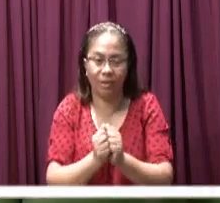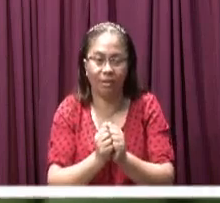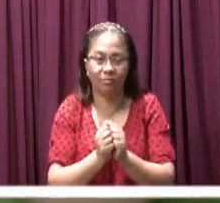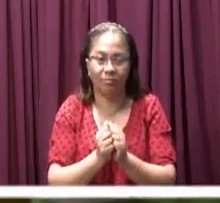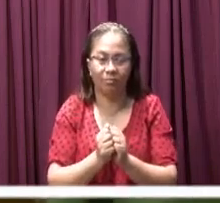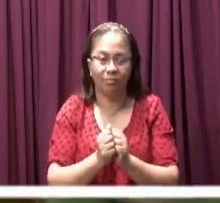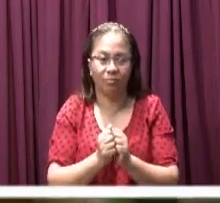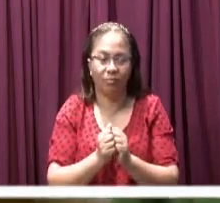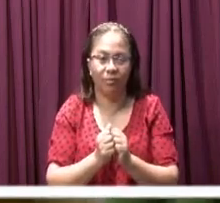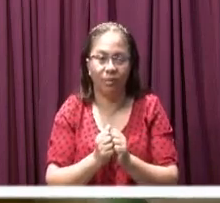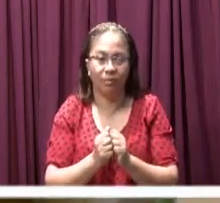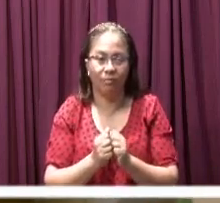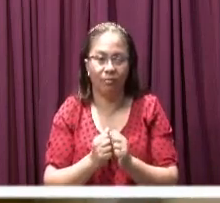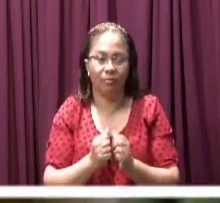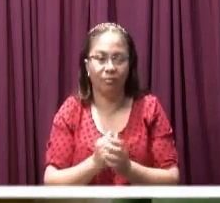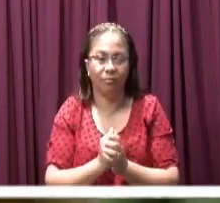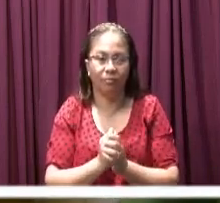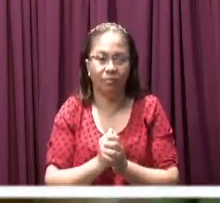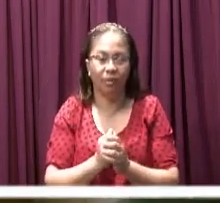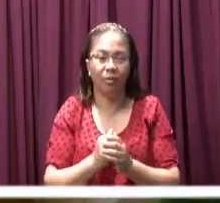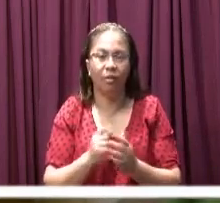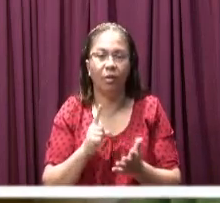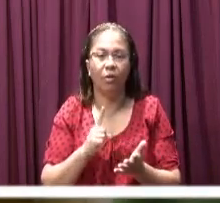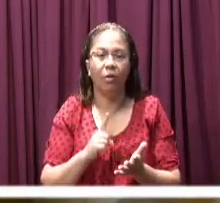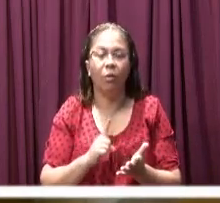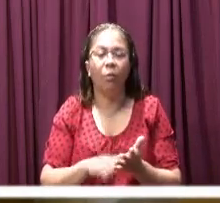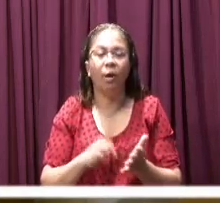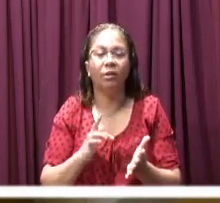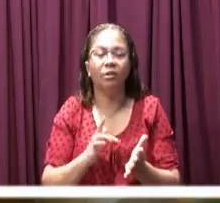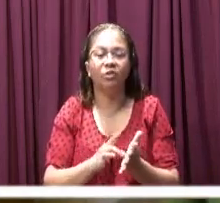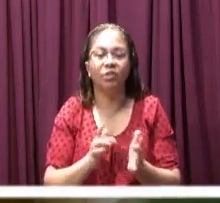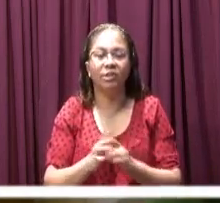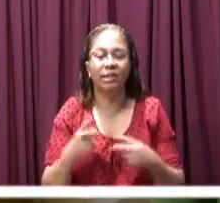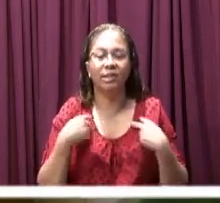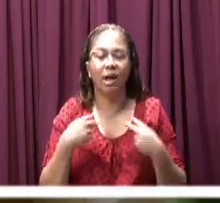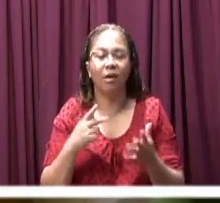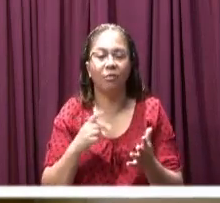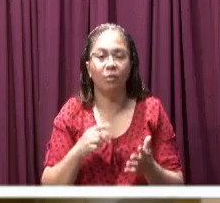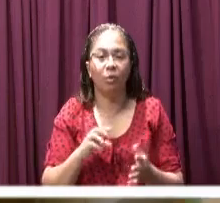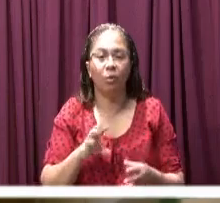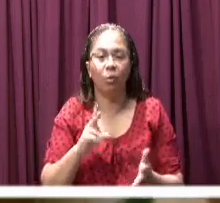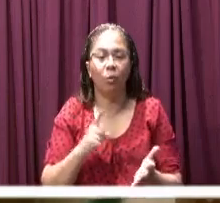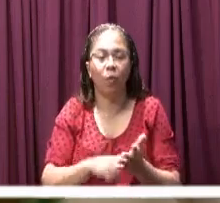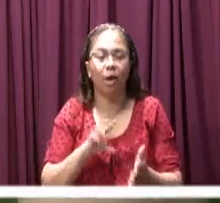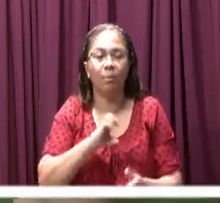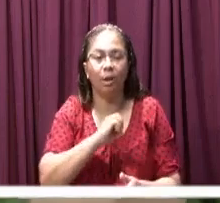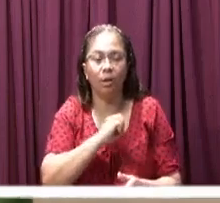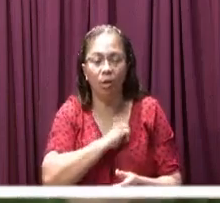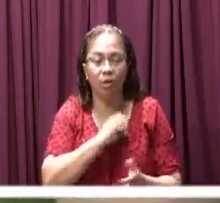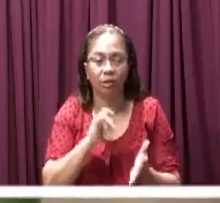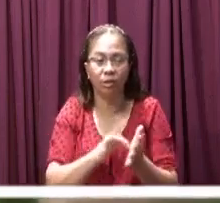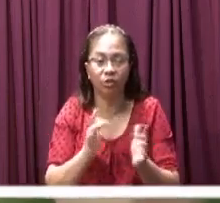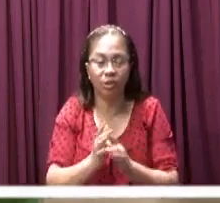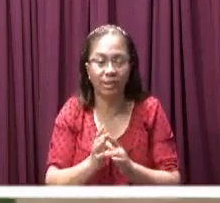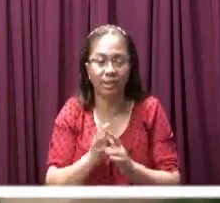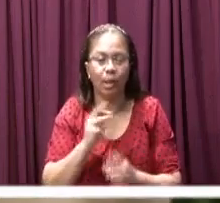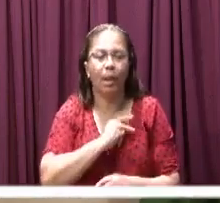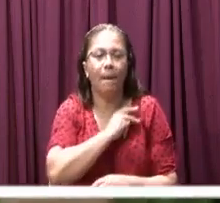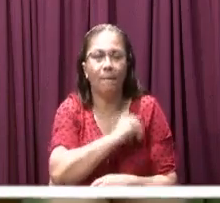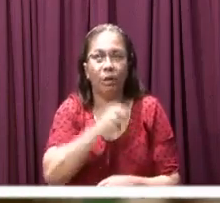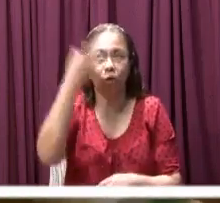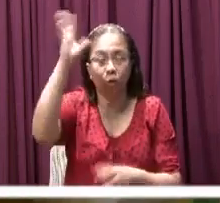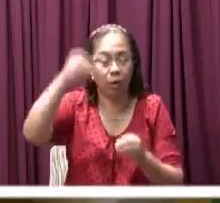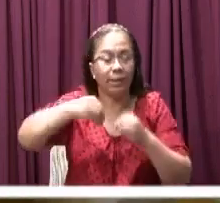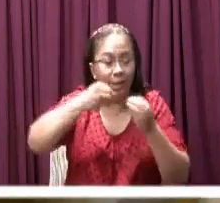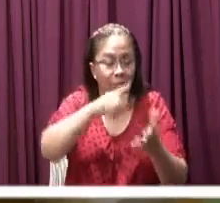is incorporating the family into what belongs to Jesus. And what belongs to Jesus is a mission that God entrusted into